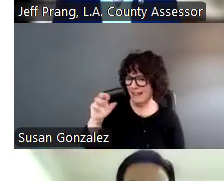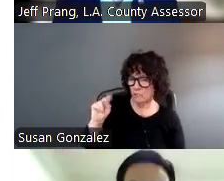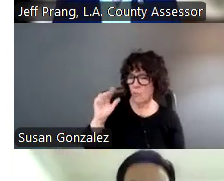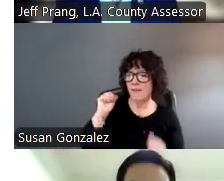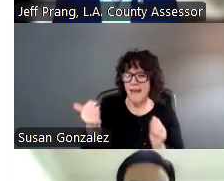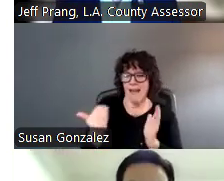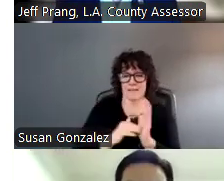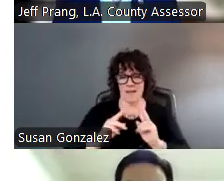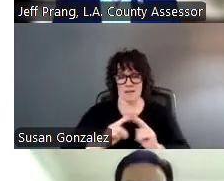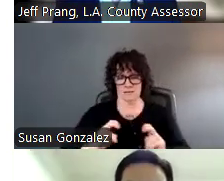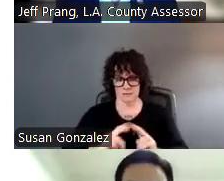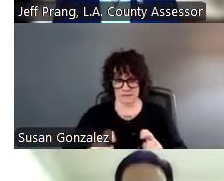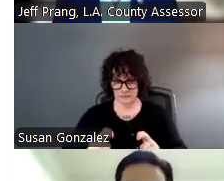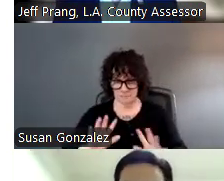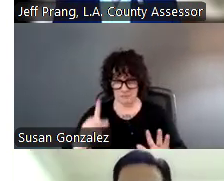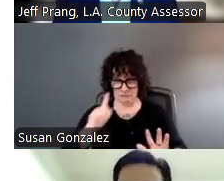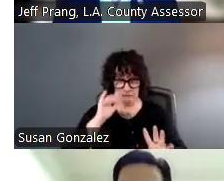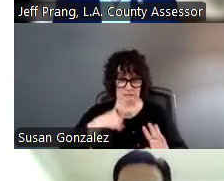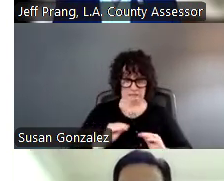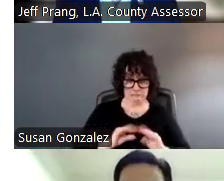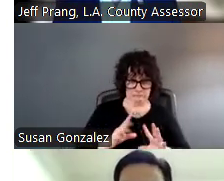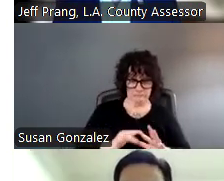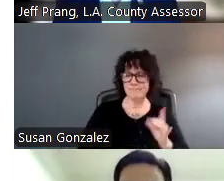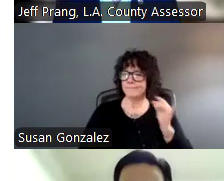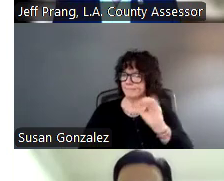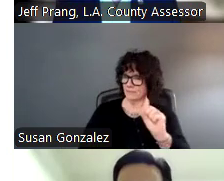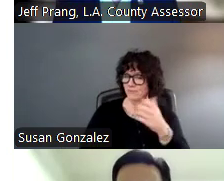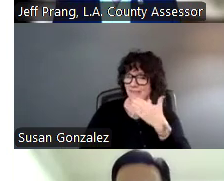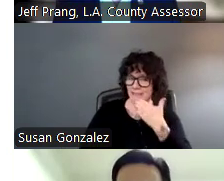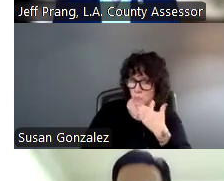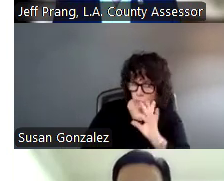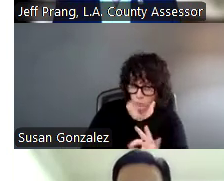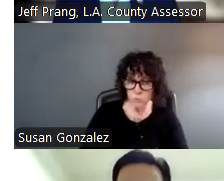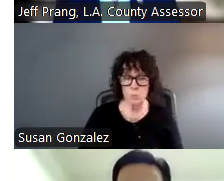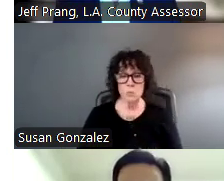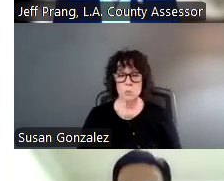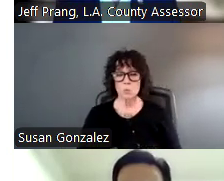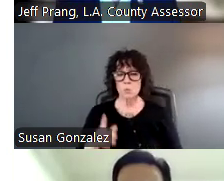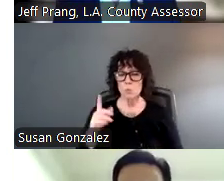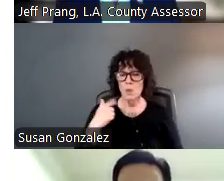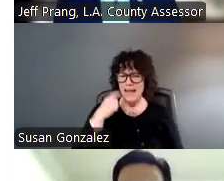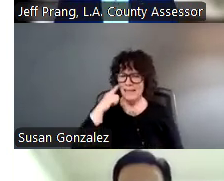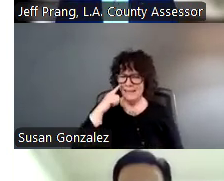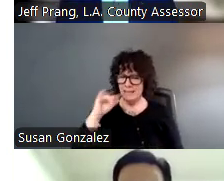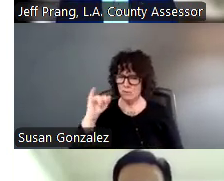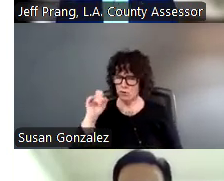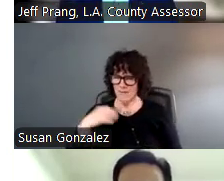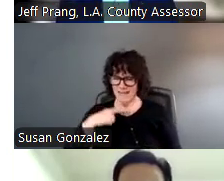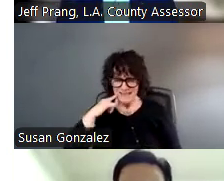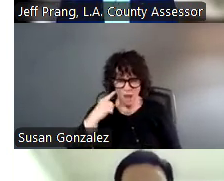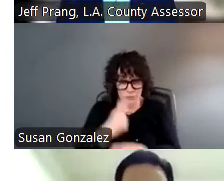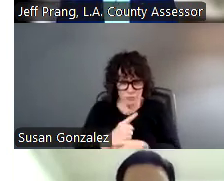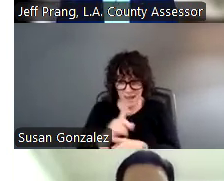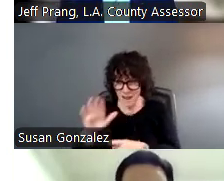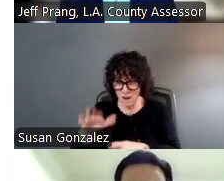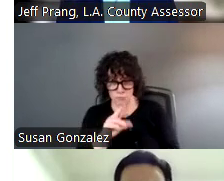you. Thank you so much, Assessor. I can say that I staff one of the disaster recovery centres,